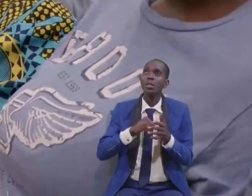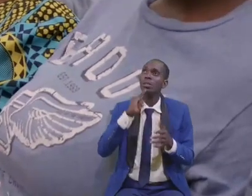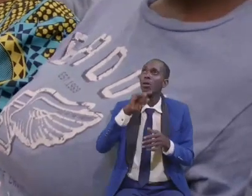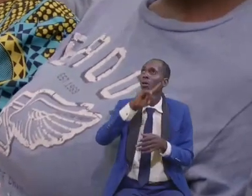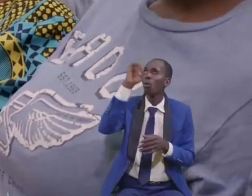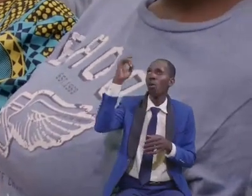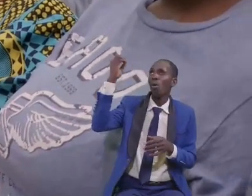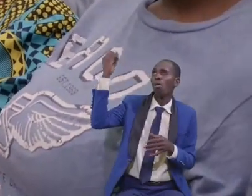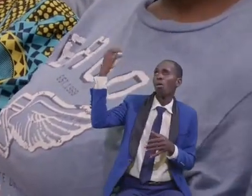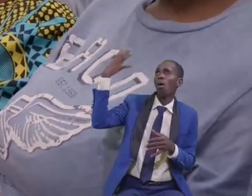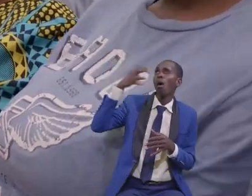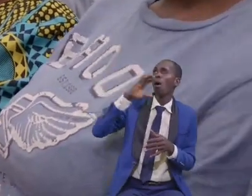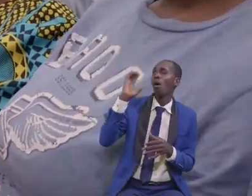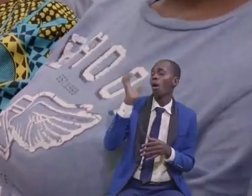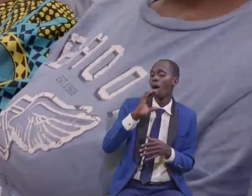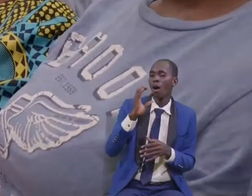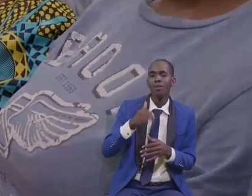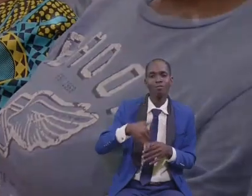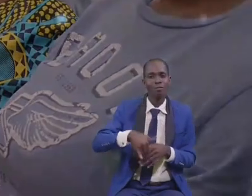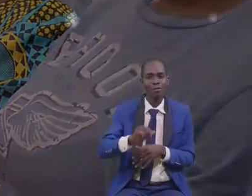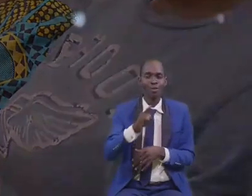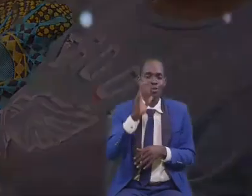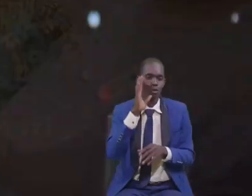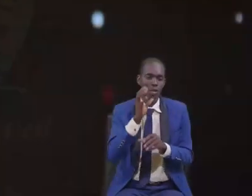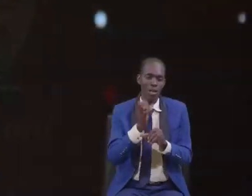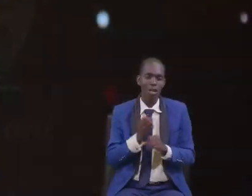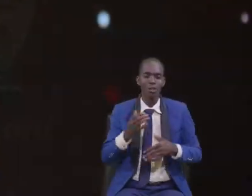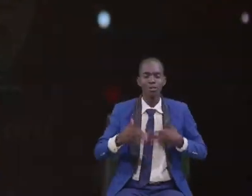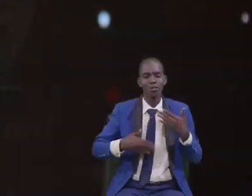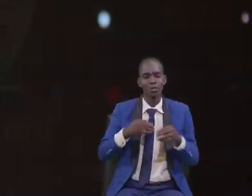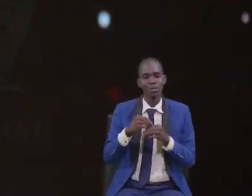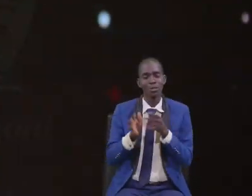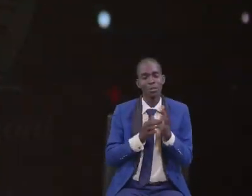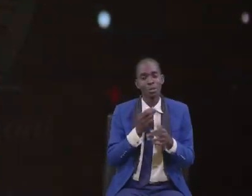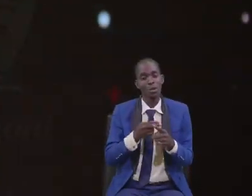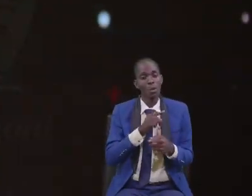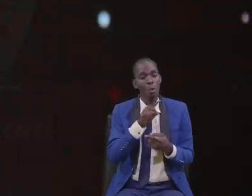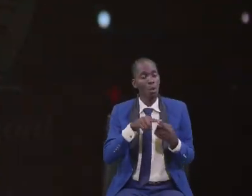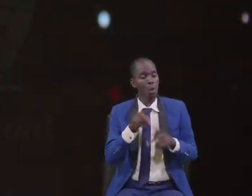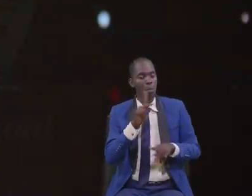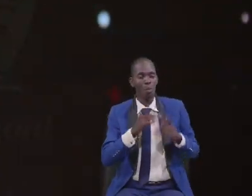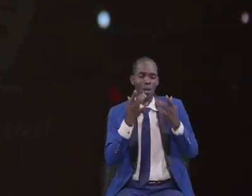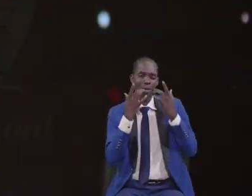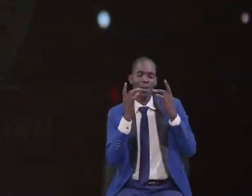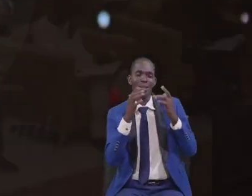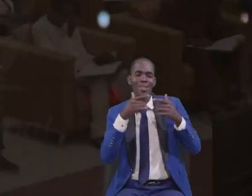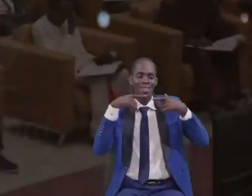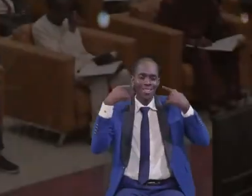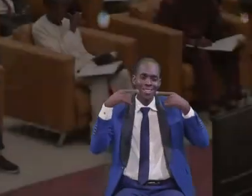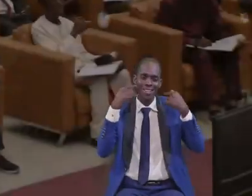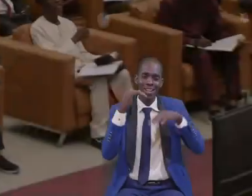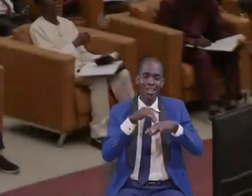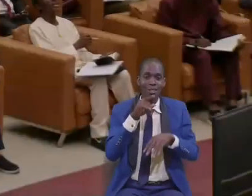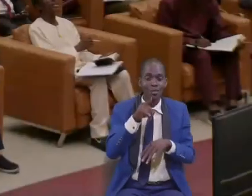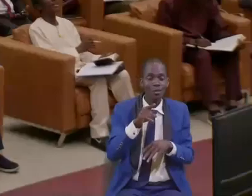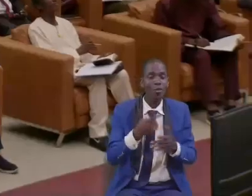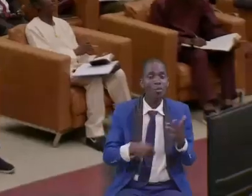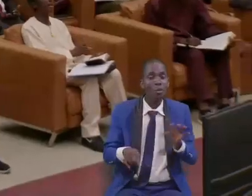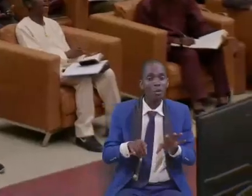joy. When people smile at you, you will have joy. I lost a good